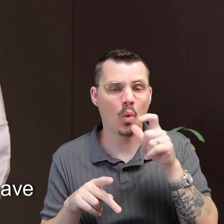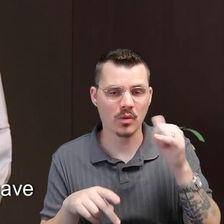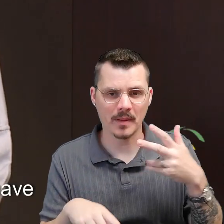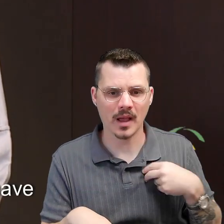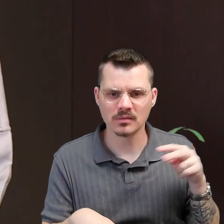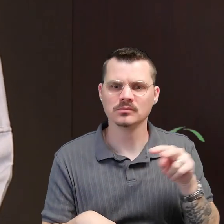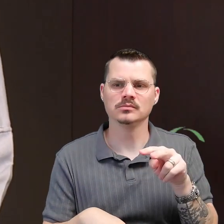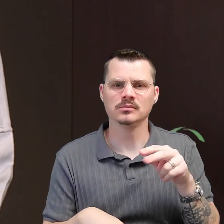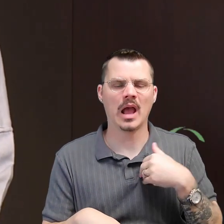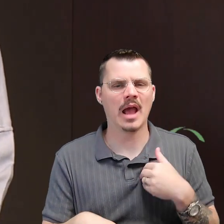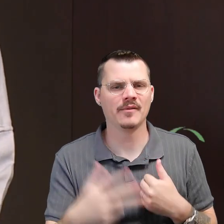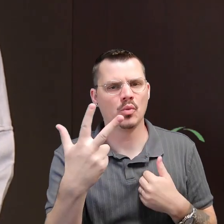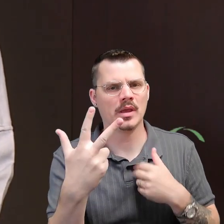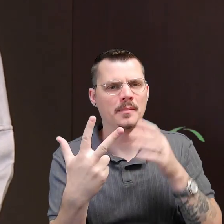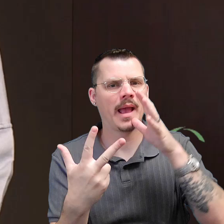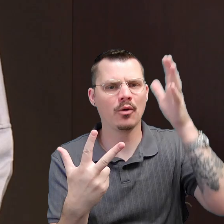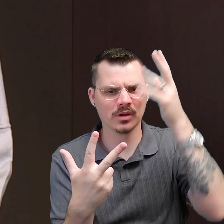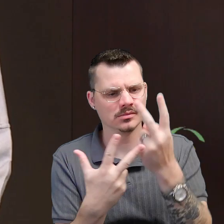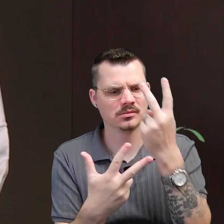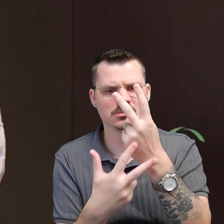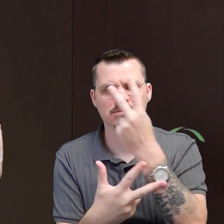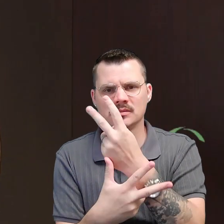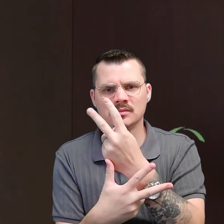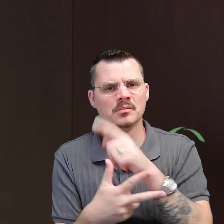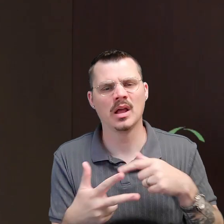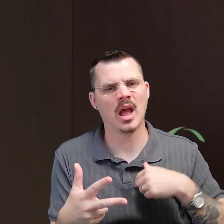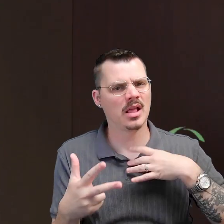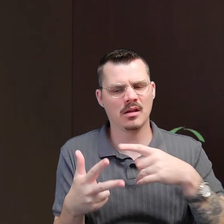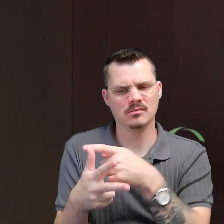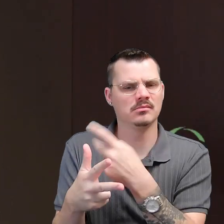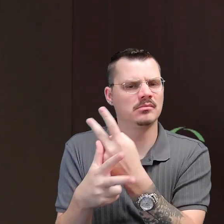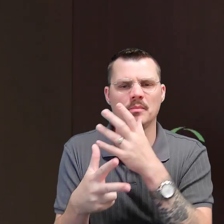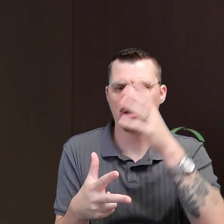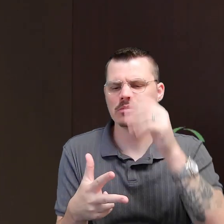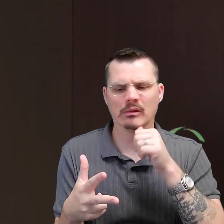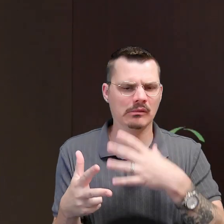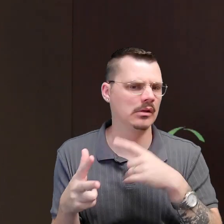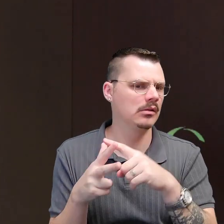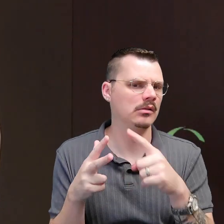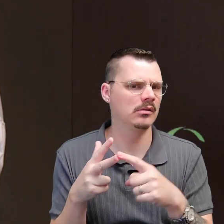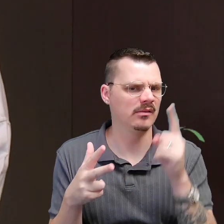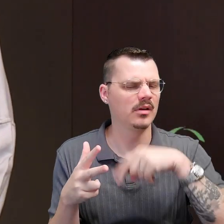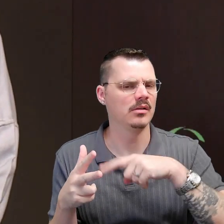suddenly believes they have 3 sets of parents, but only like one of them, for example.